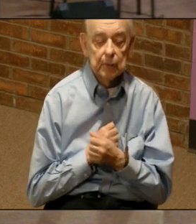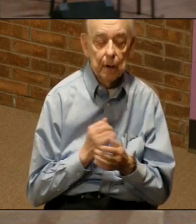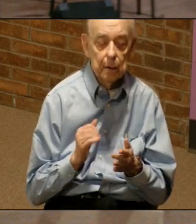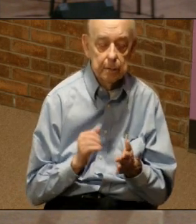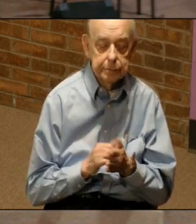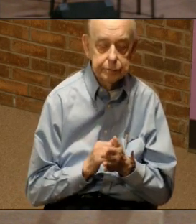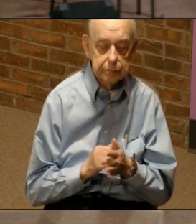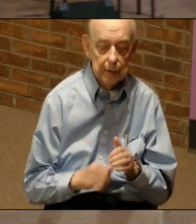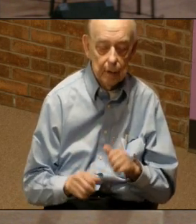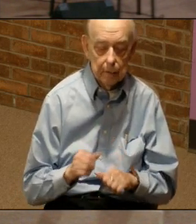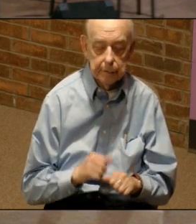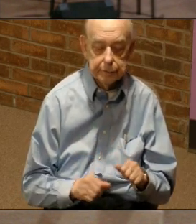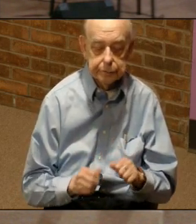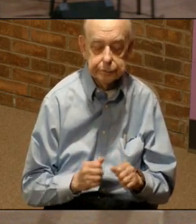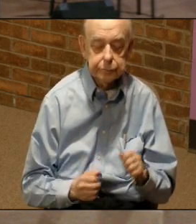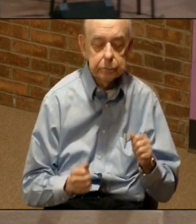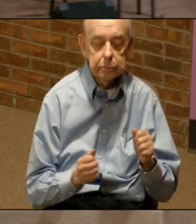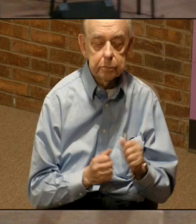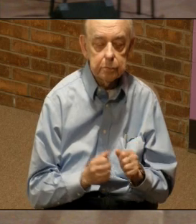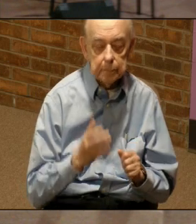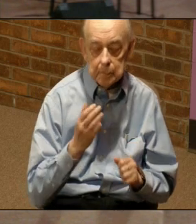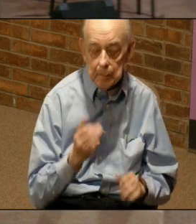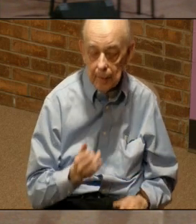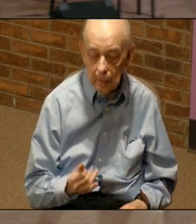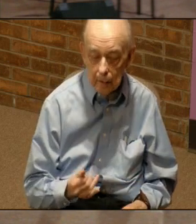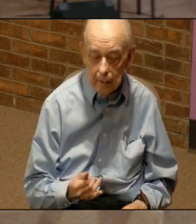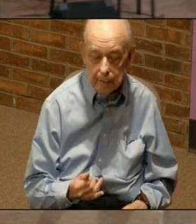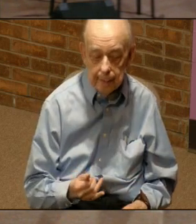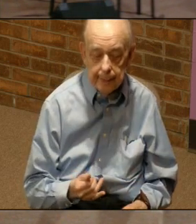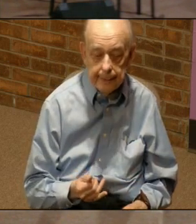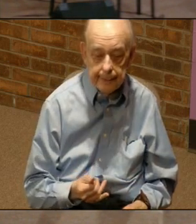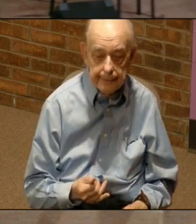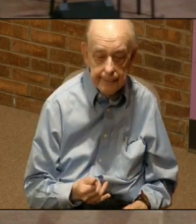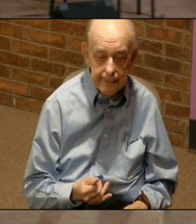that fellowship together. Because why?